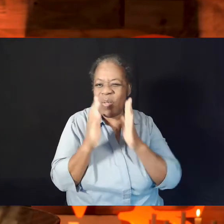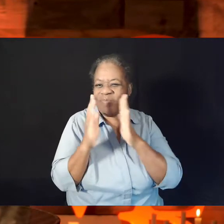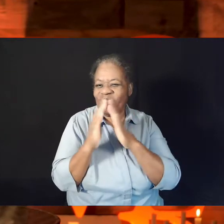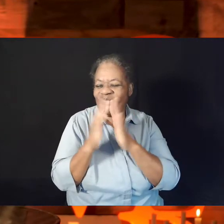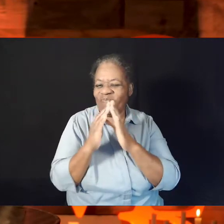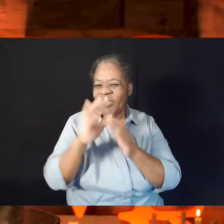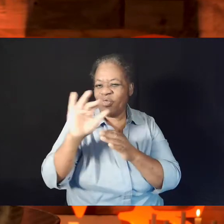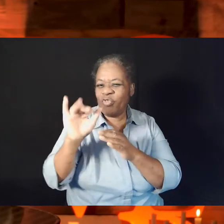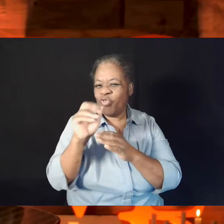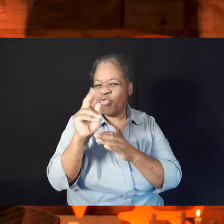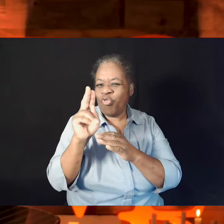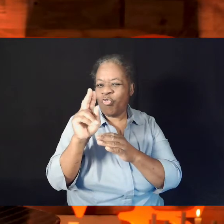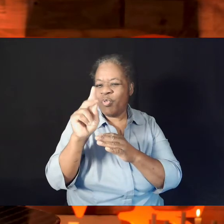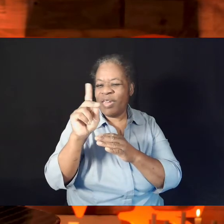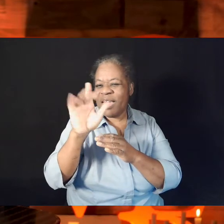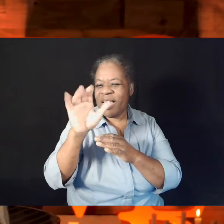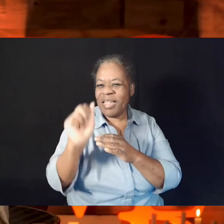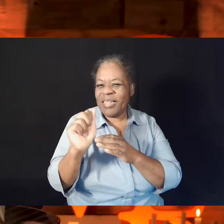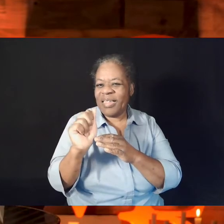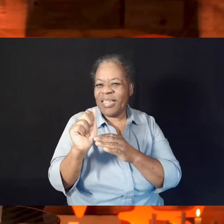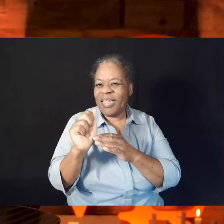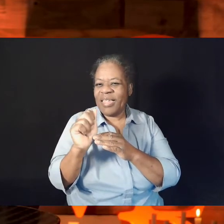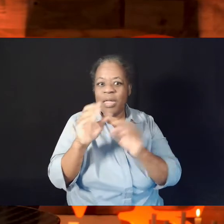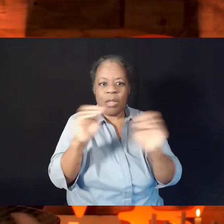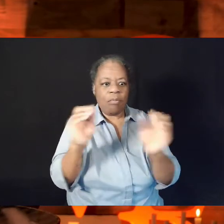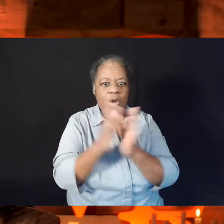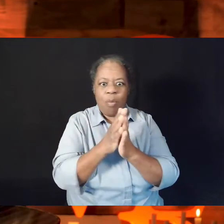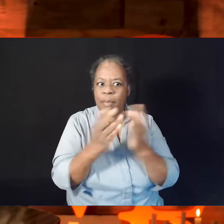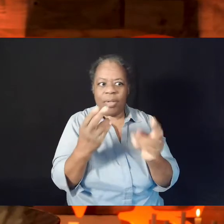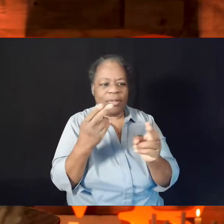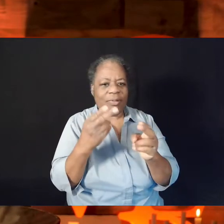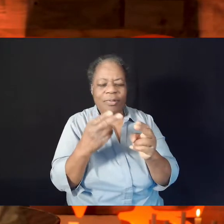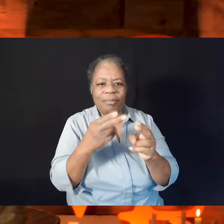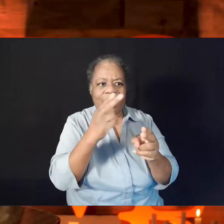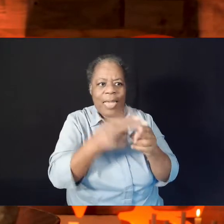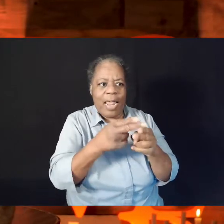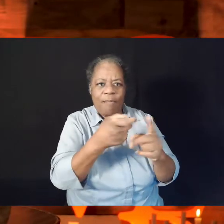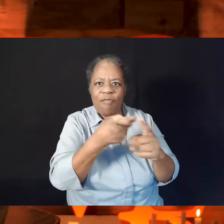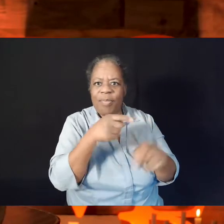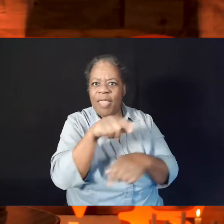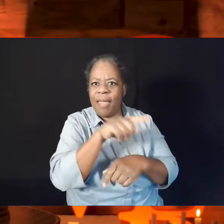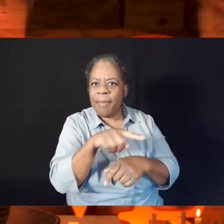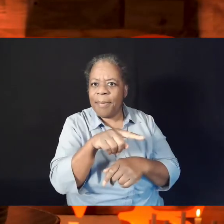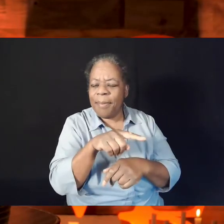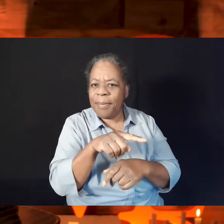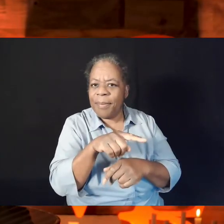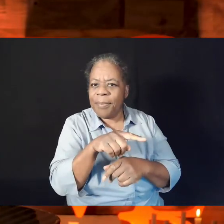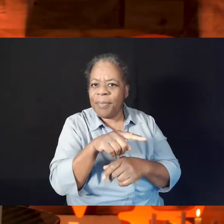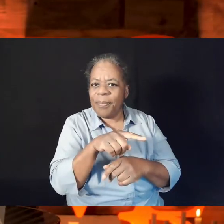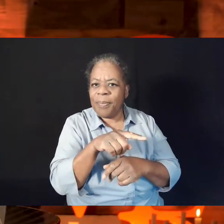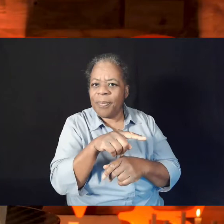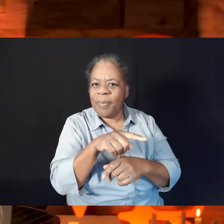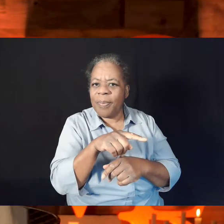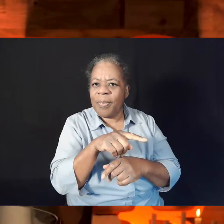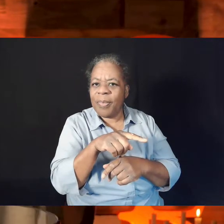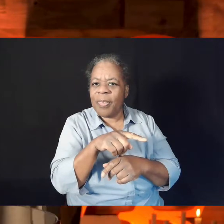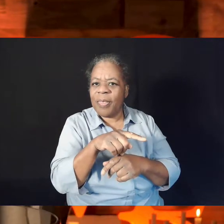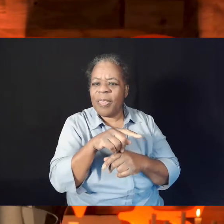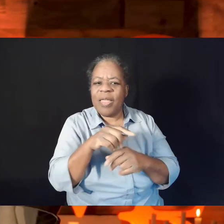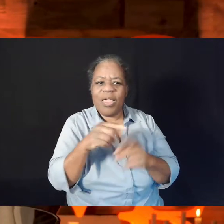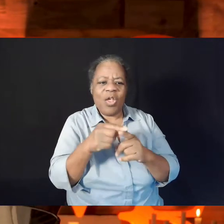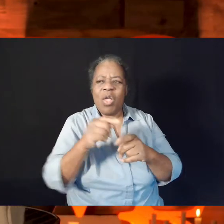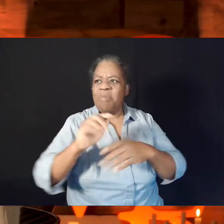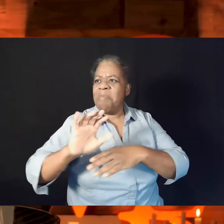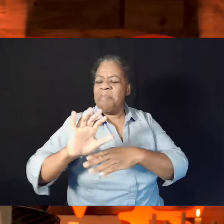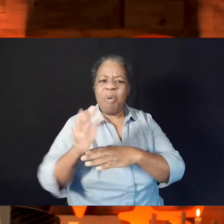country. There are no books named after them in the Bible like Jonah. No Cecil B. DeMille